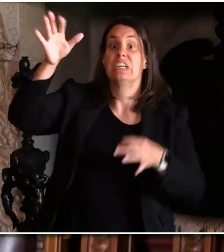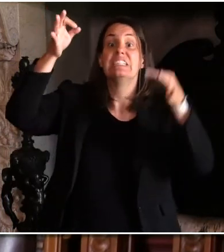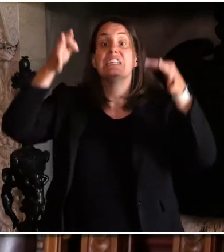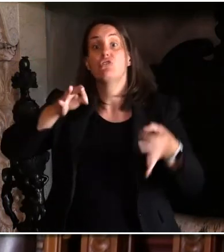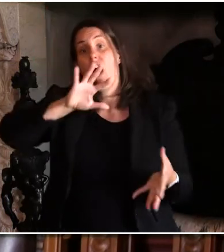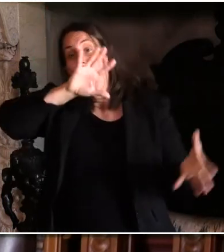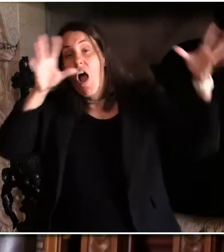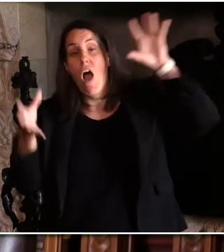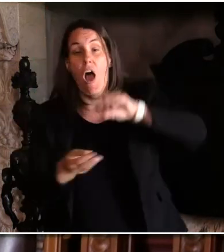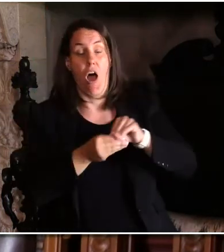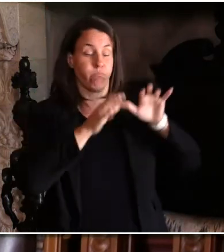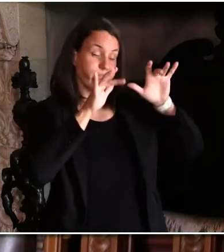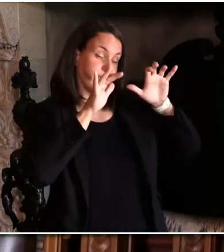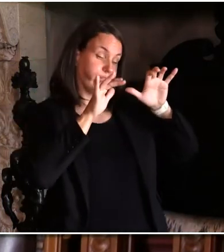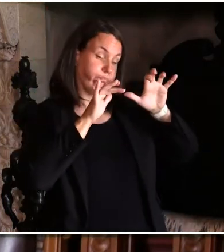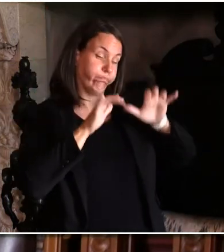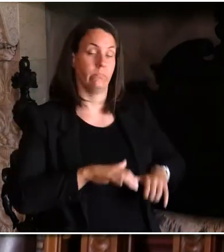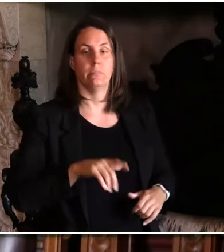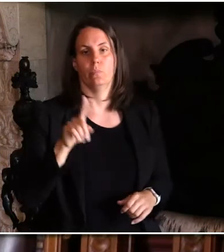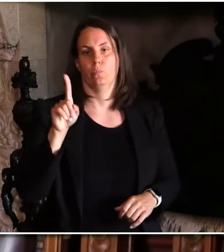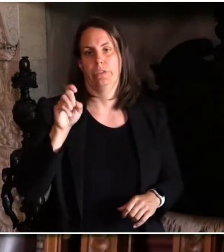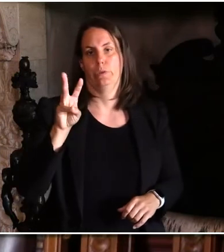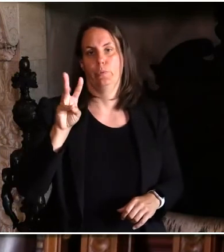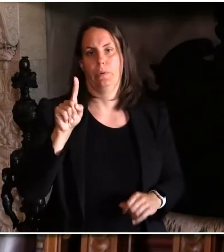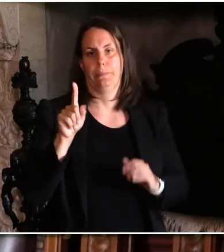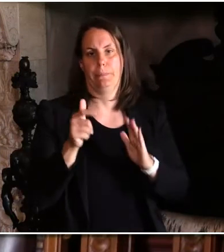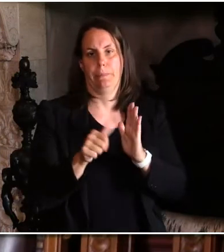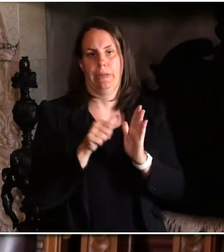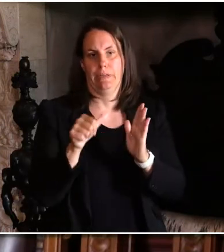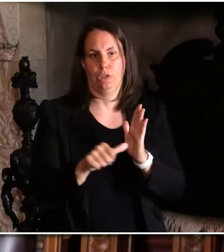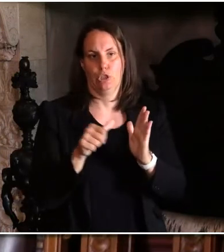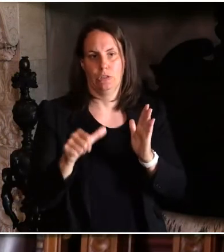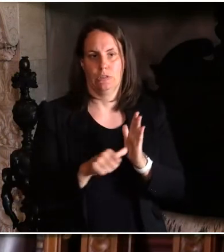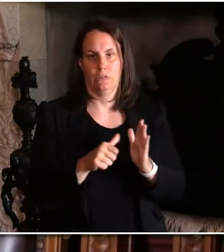going forward, which is one of the reasons why